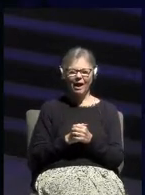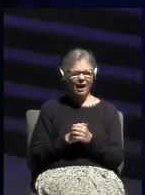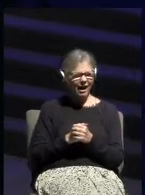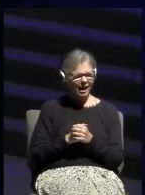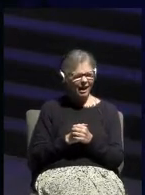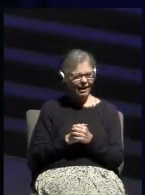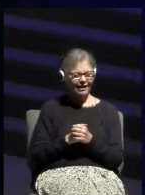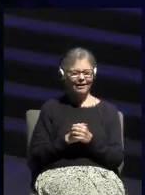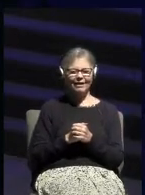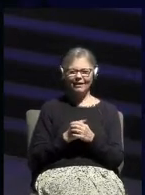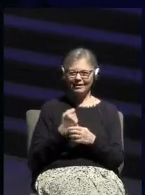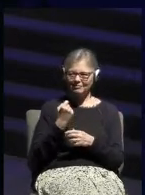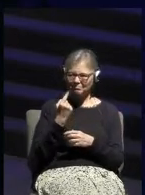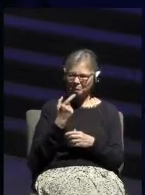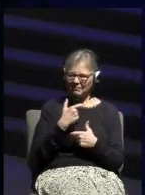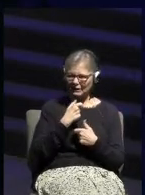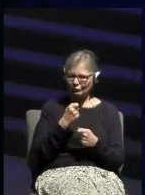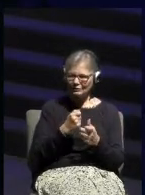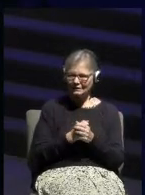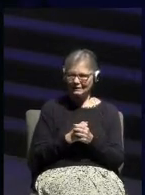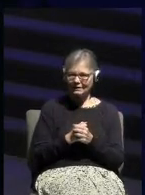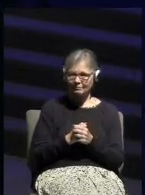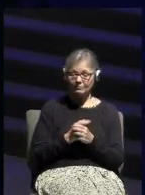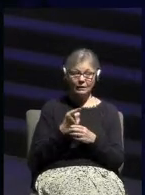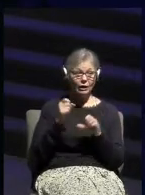And I want you to know, you can trust God.